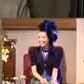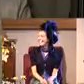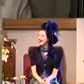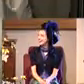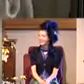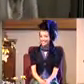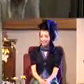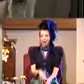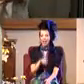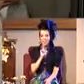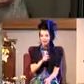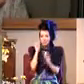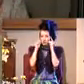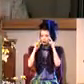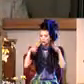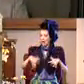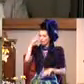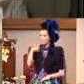Wouldn't that be a shock for me?